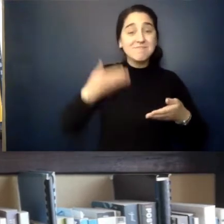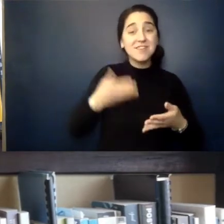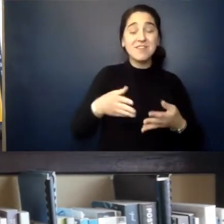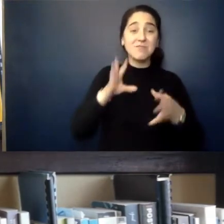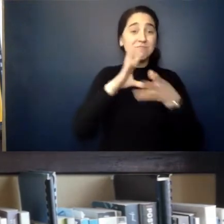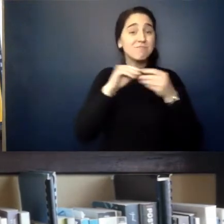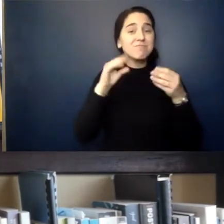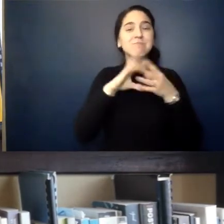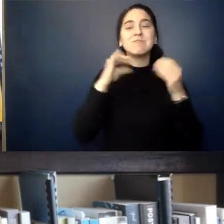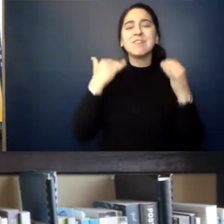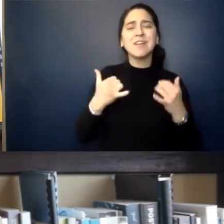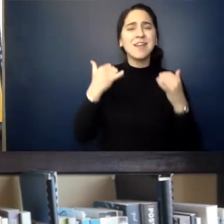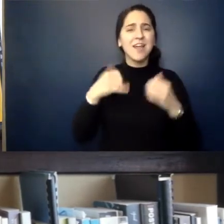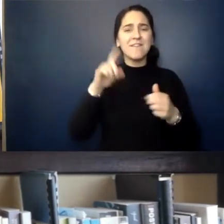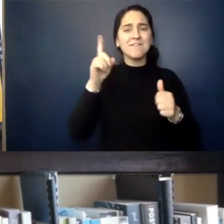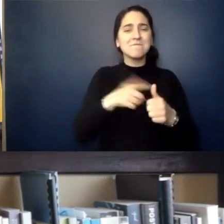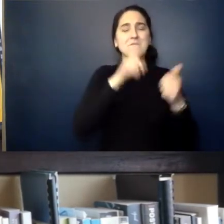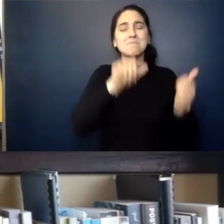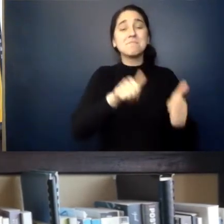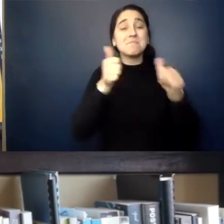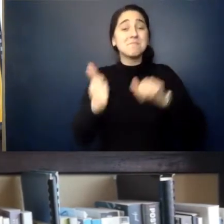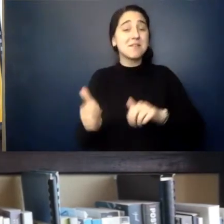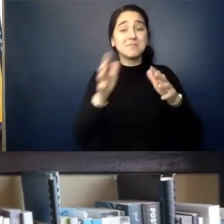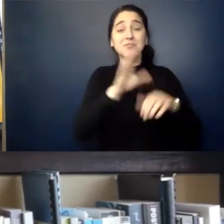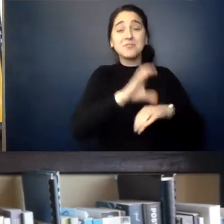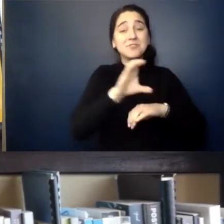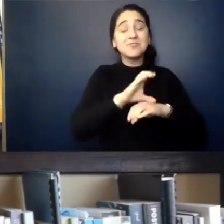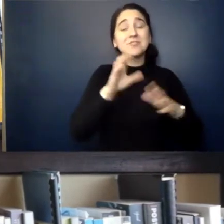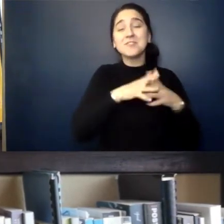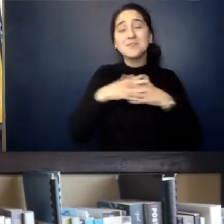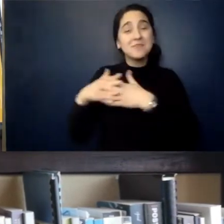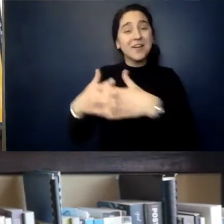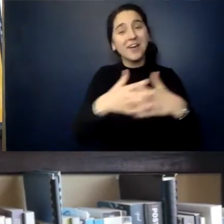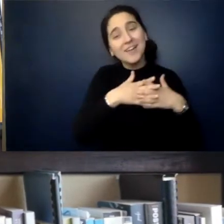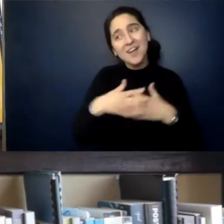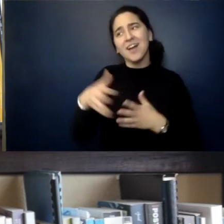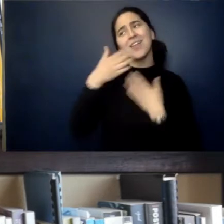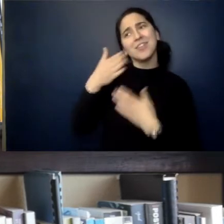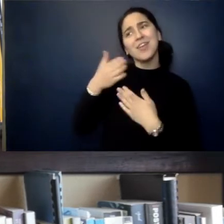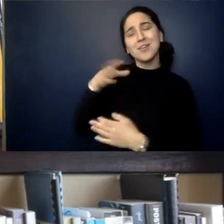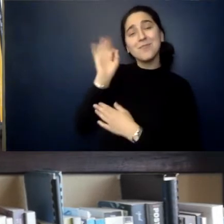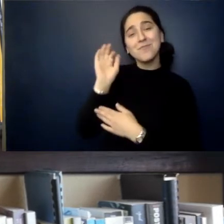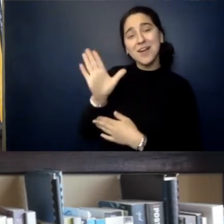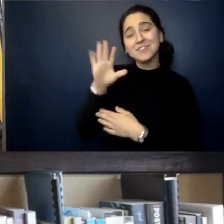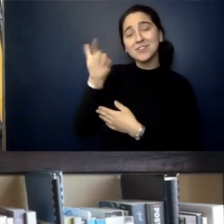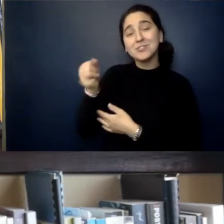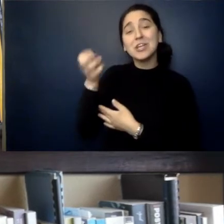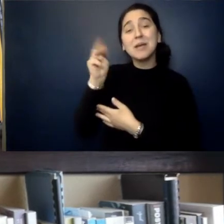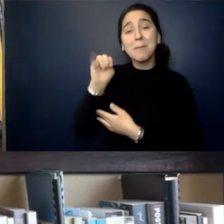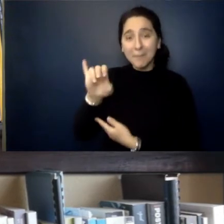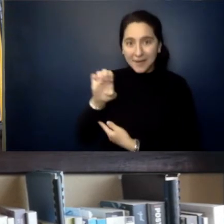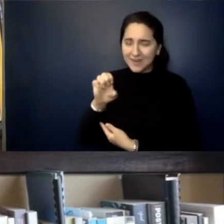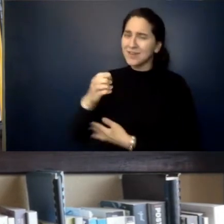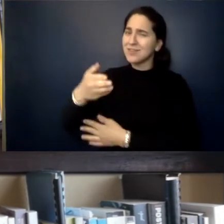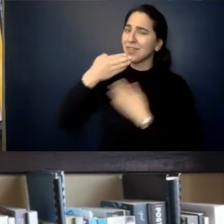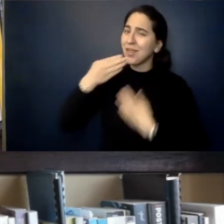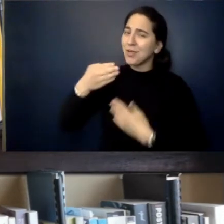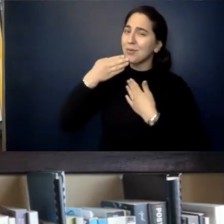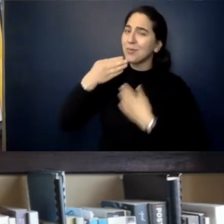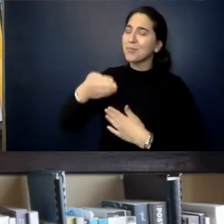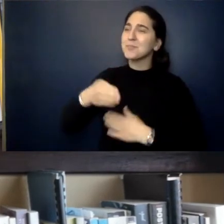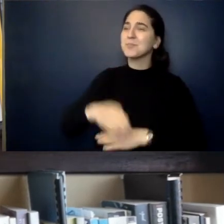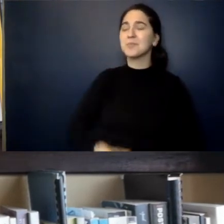inviting me to be part of the Fair Baptist Church of America worship service